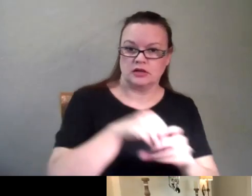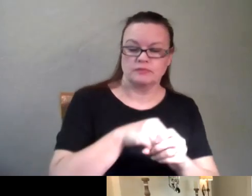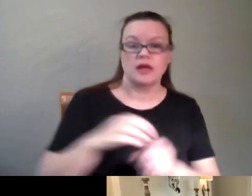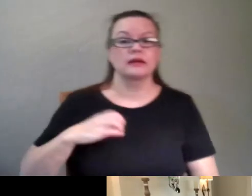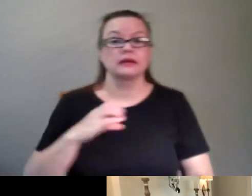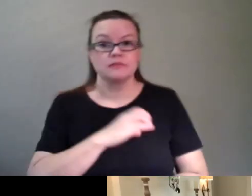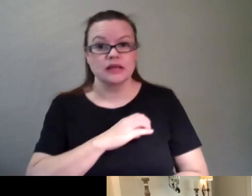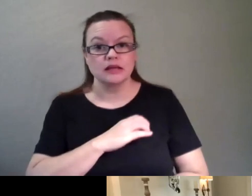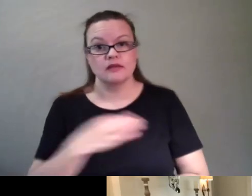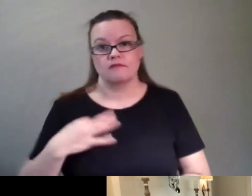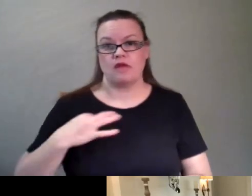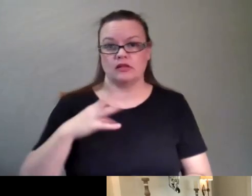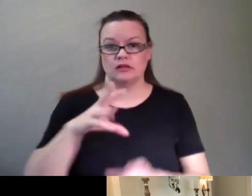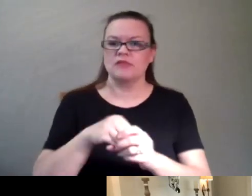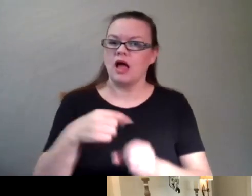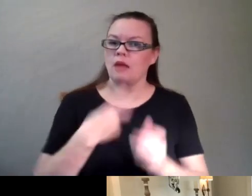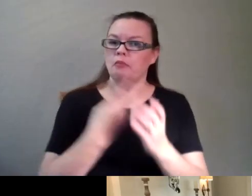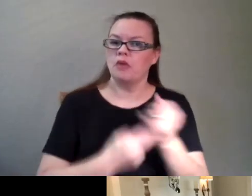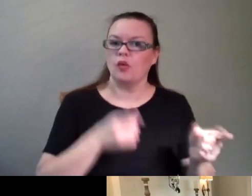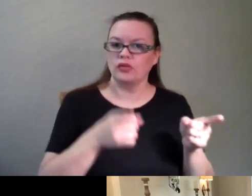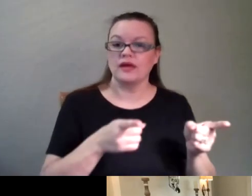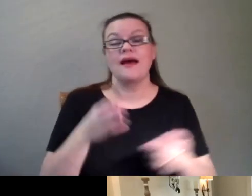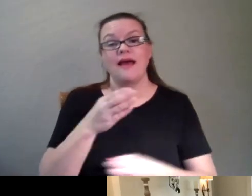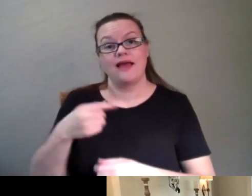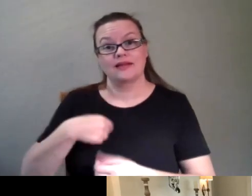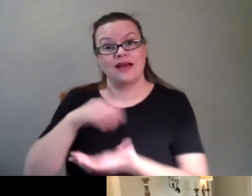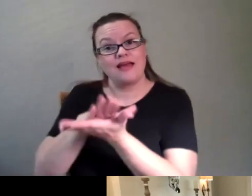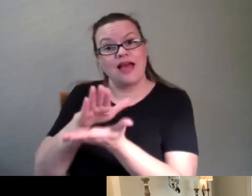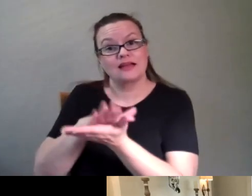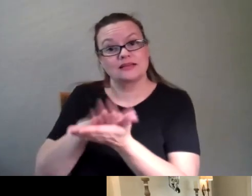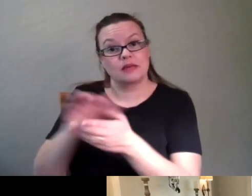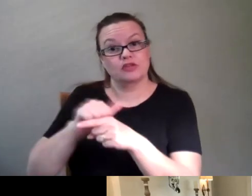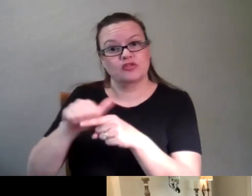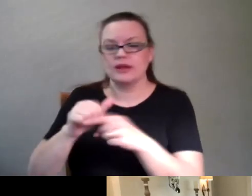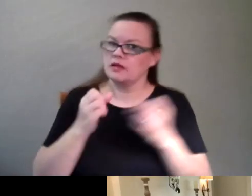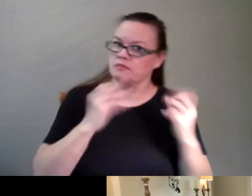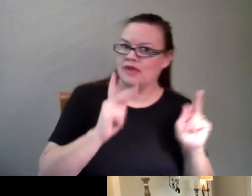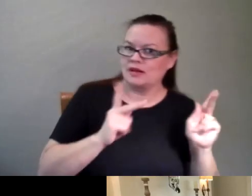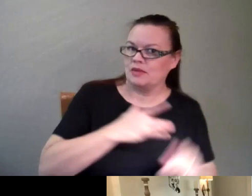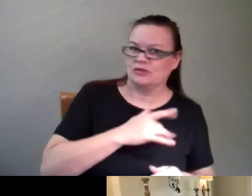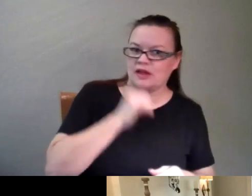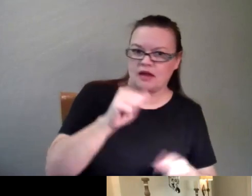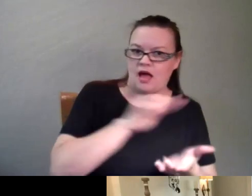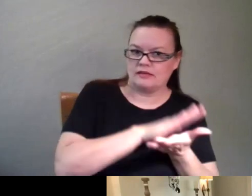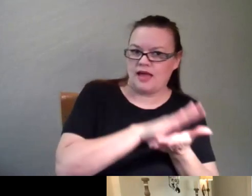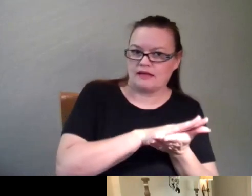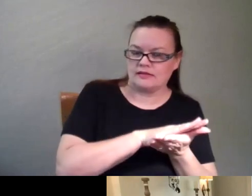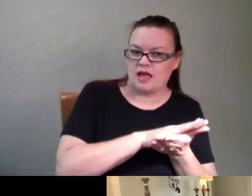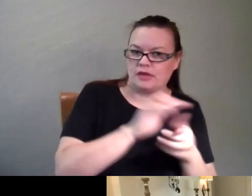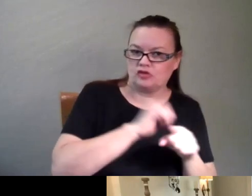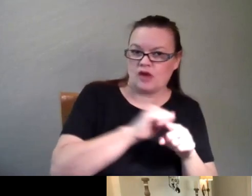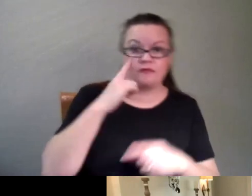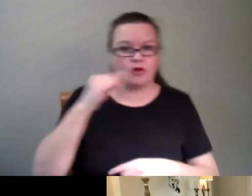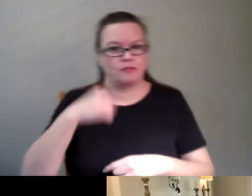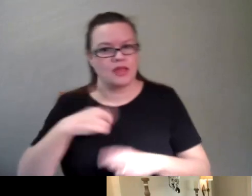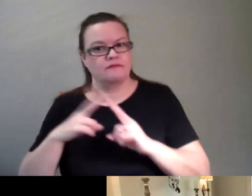involved in both. I also got academic training. A number of people do not get academic training when they are going to be a pollster, but for me, it was very